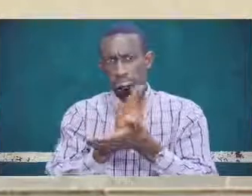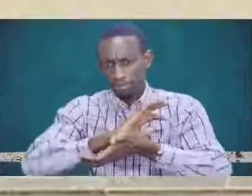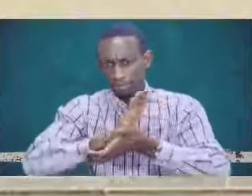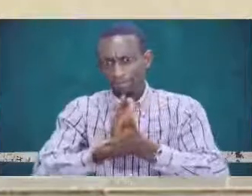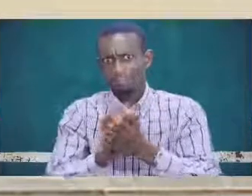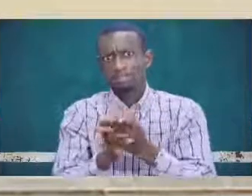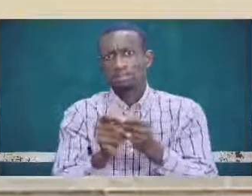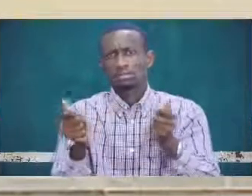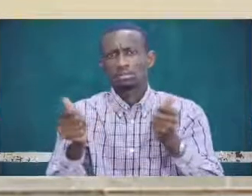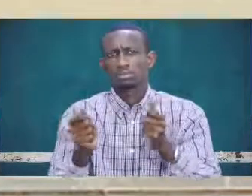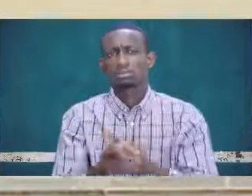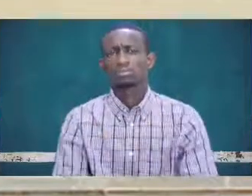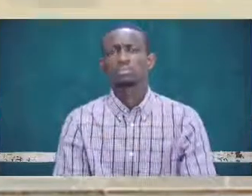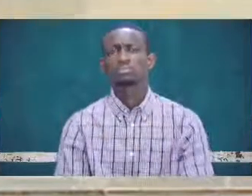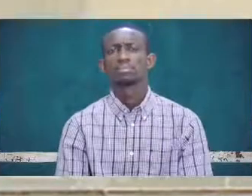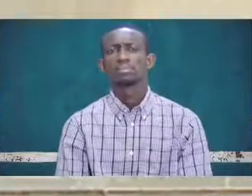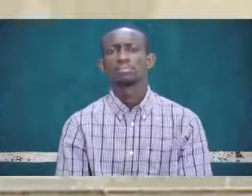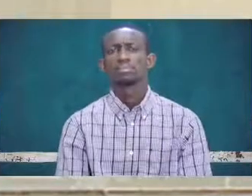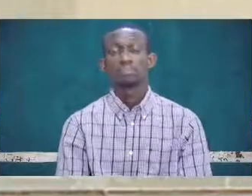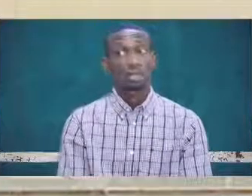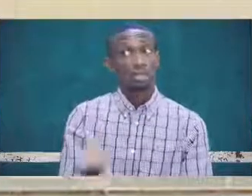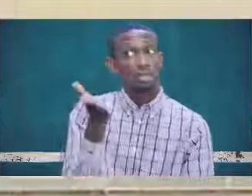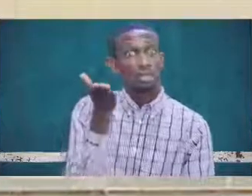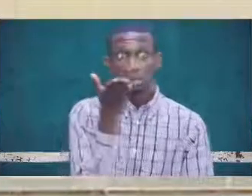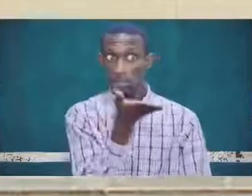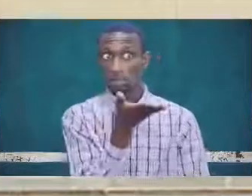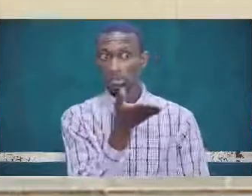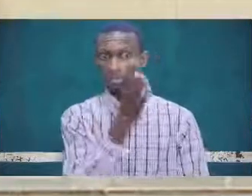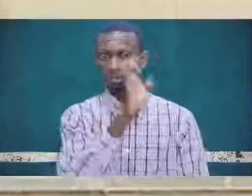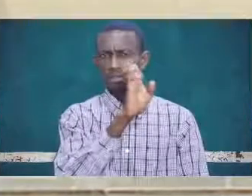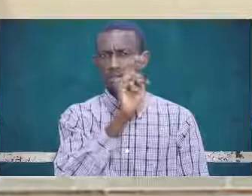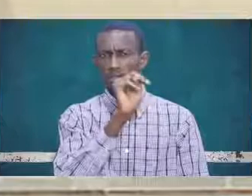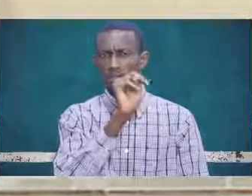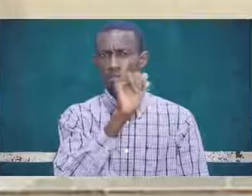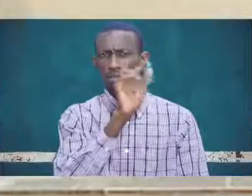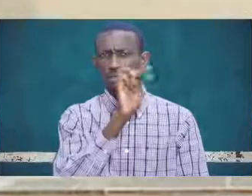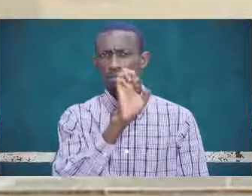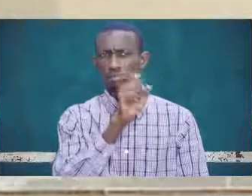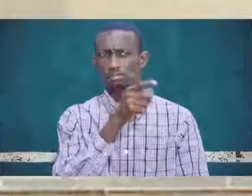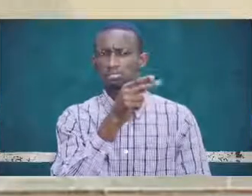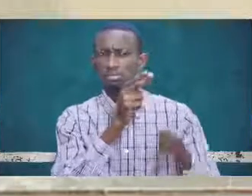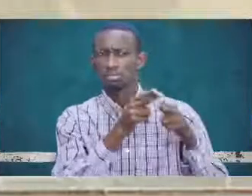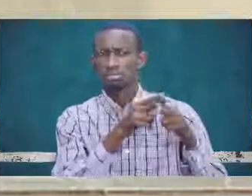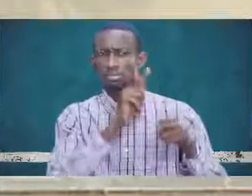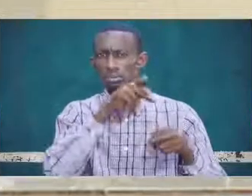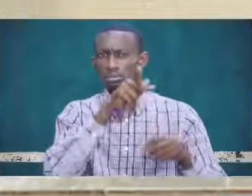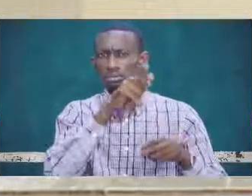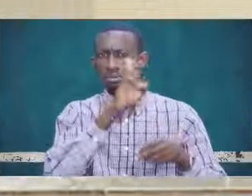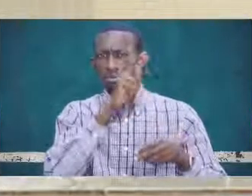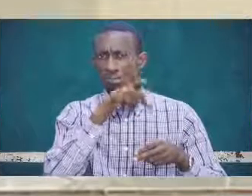proteins, and we have an enzyme which is called pepsin, which converts proteins